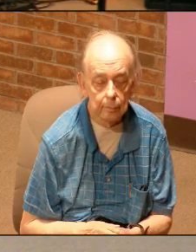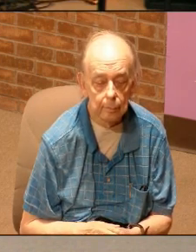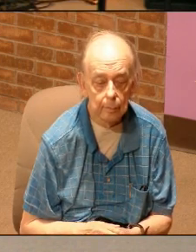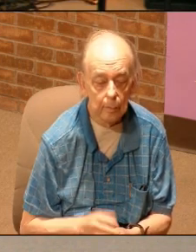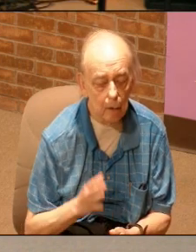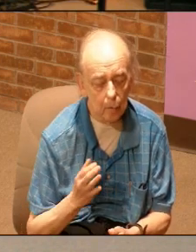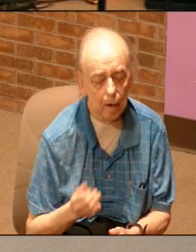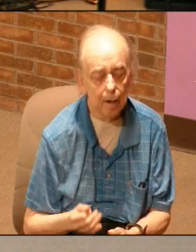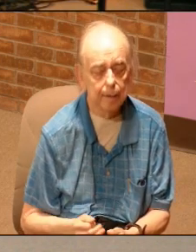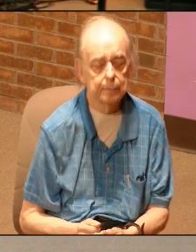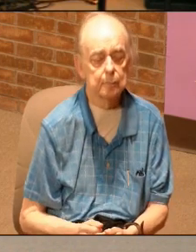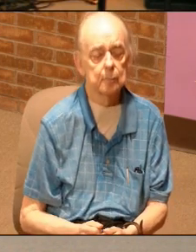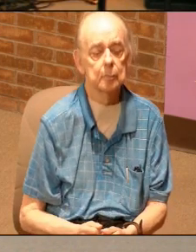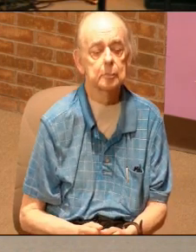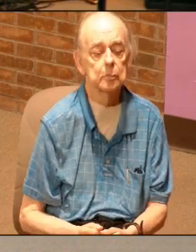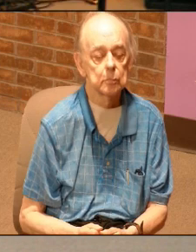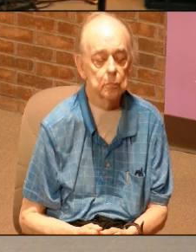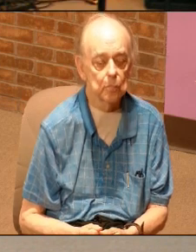Why?